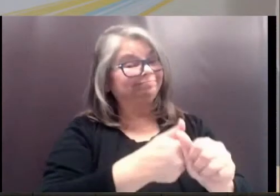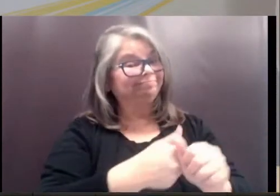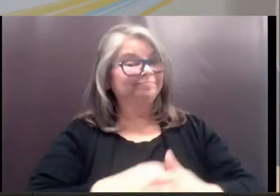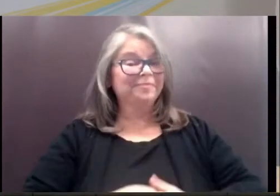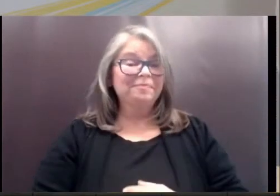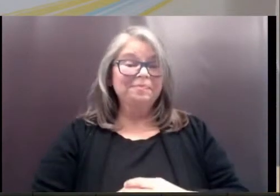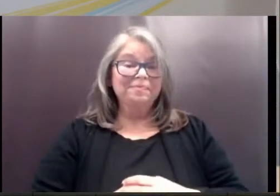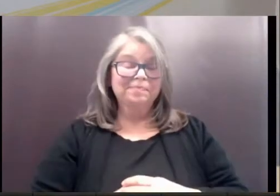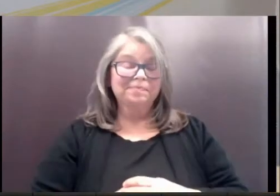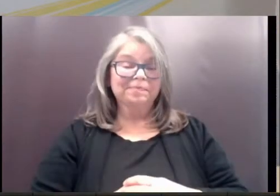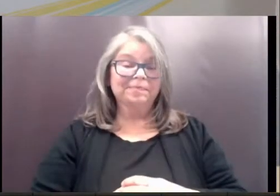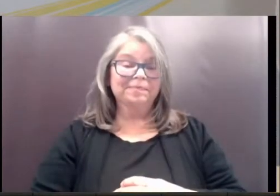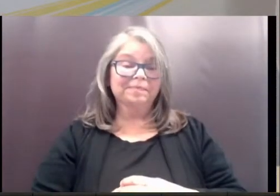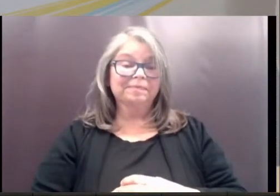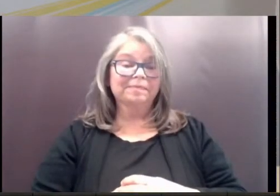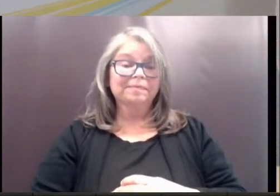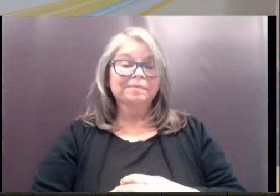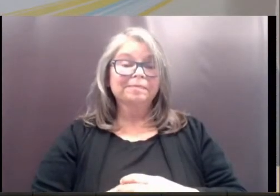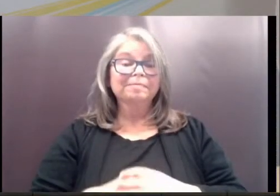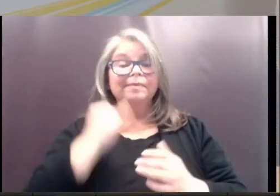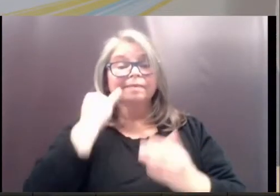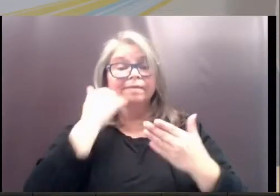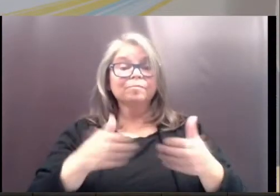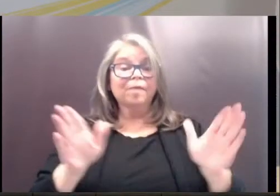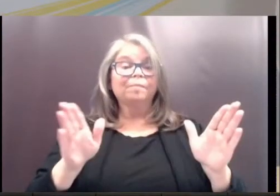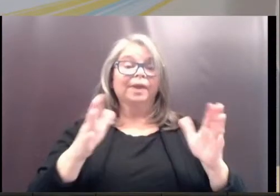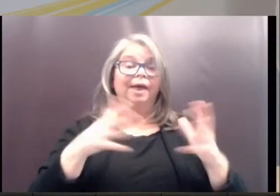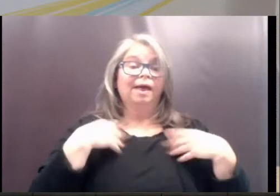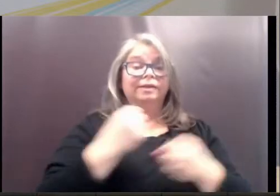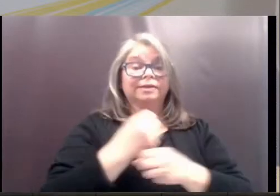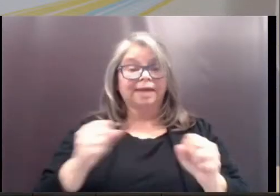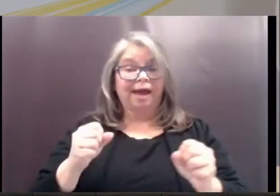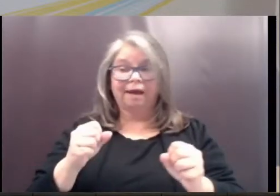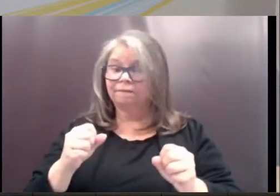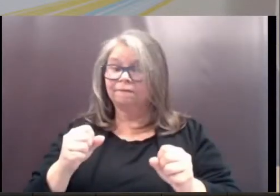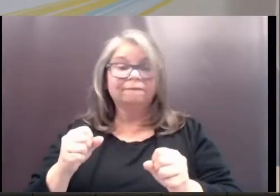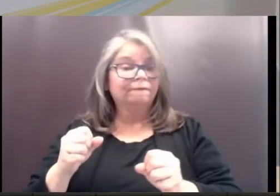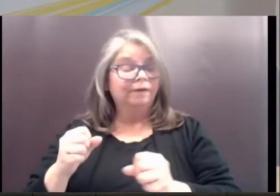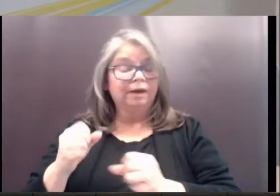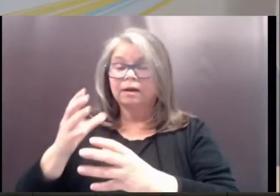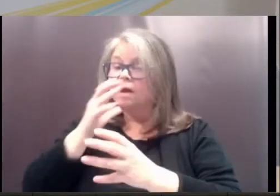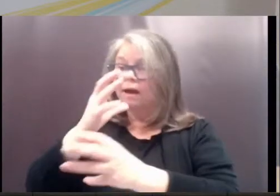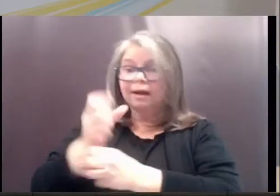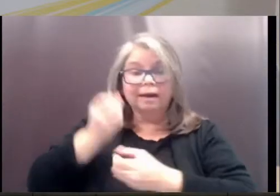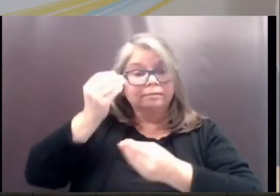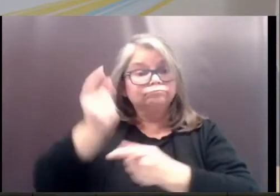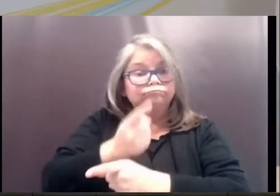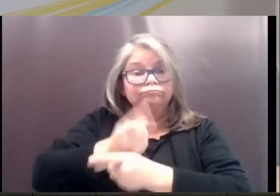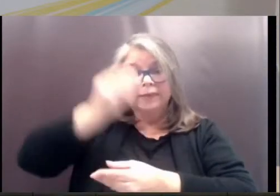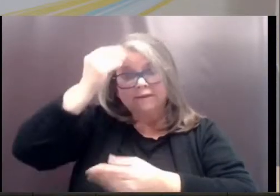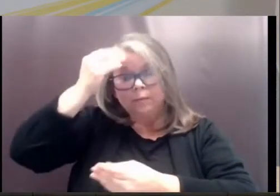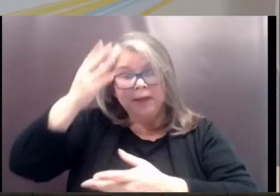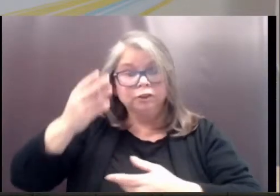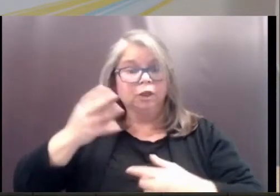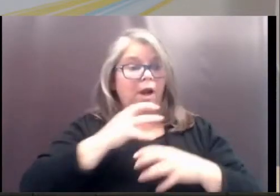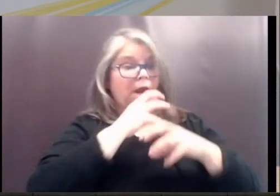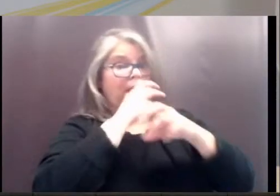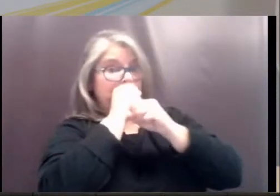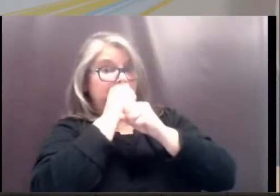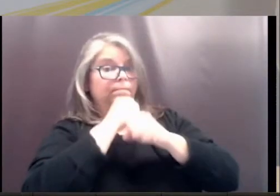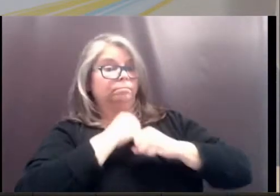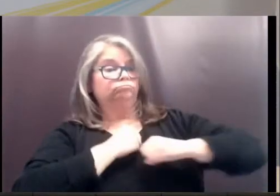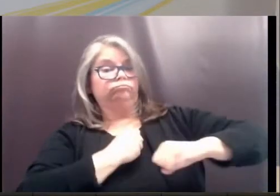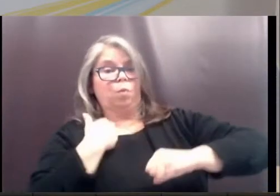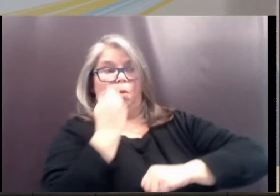getting complete information or incorrect information from cases or close contacts, individuals can